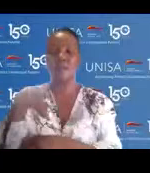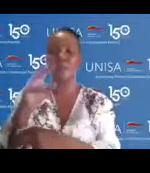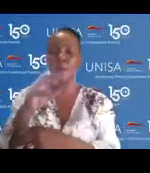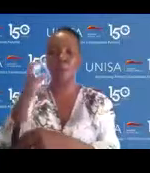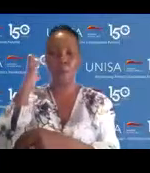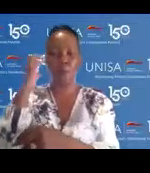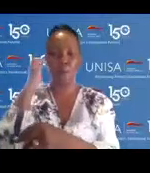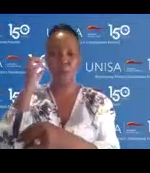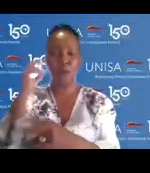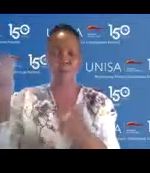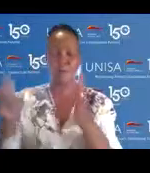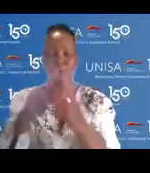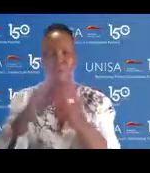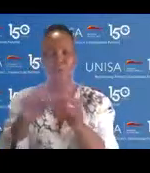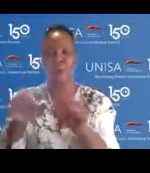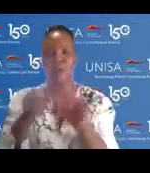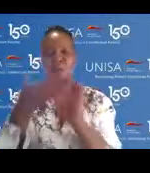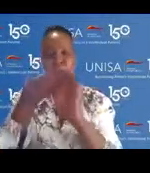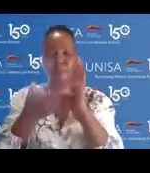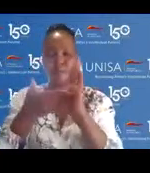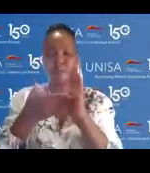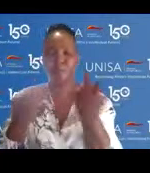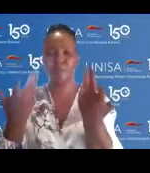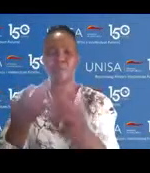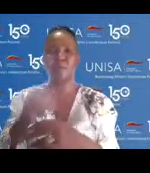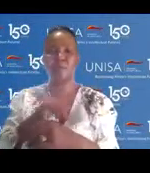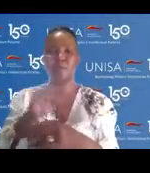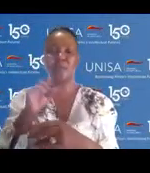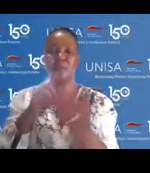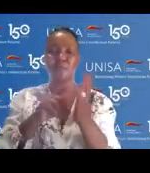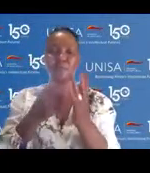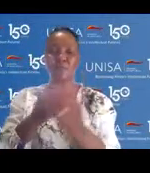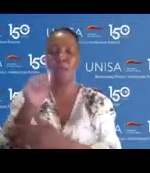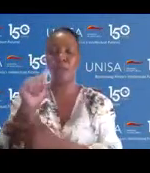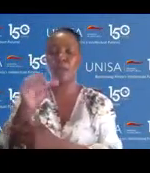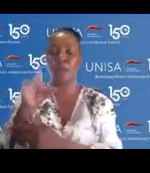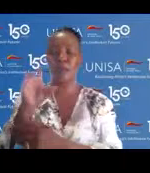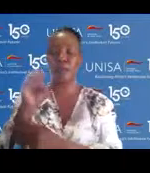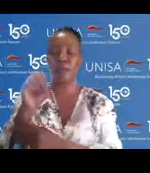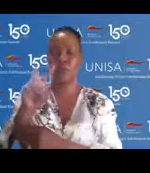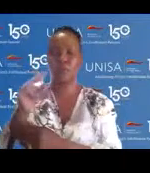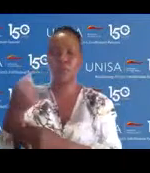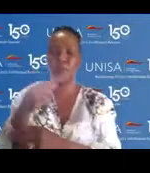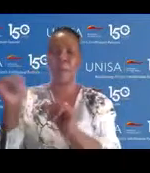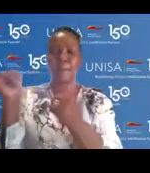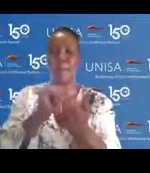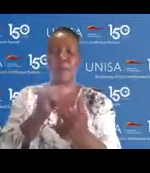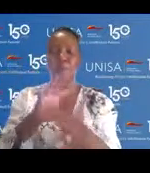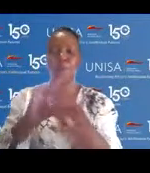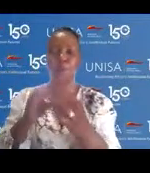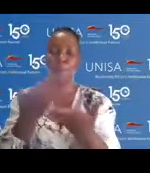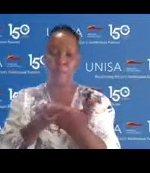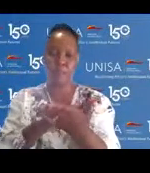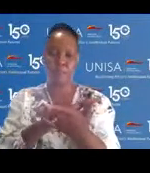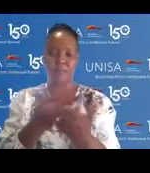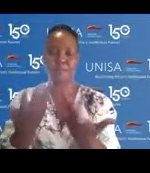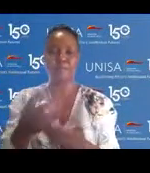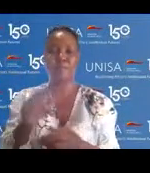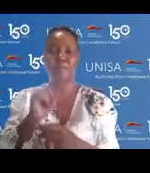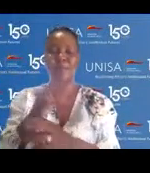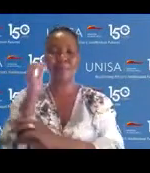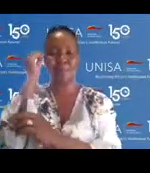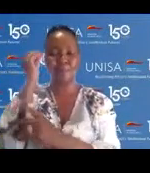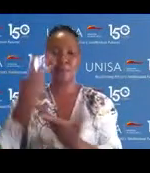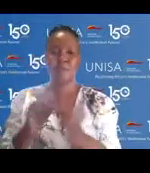device would look at it. Then I can hit Adov and it takes me back to my home page. So that's quite interesting and important.